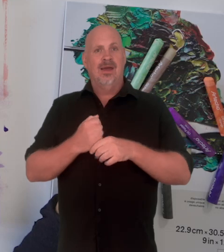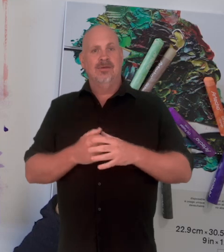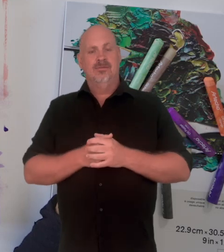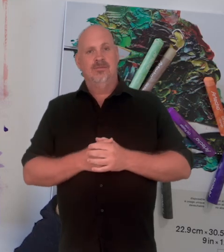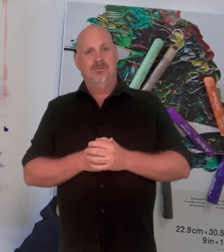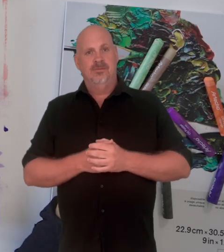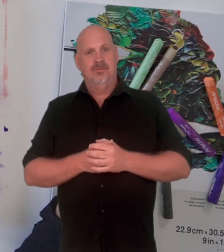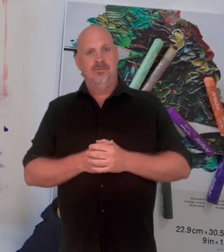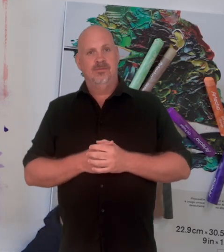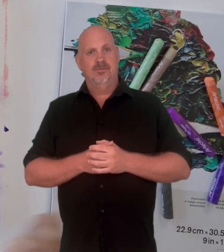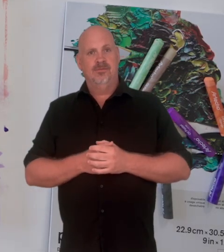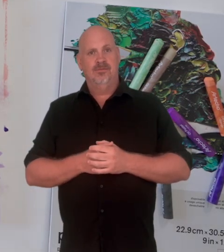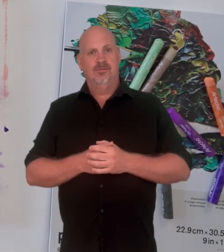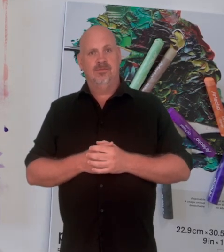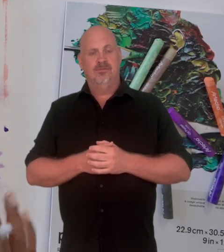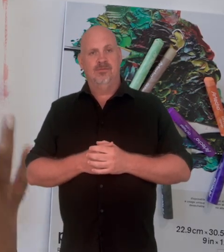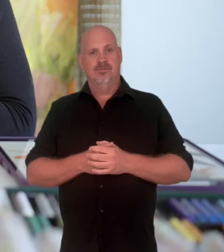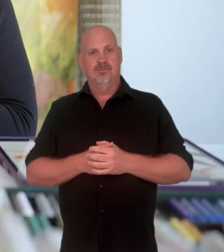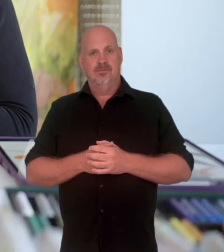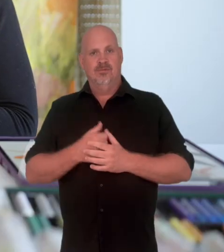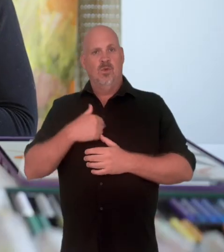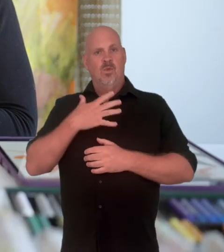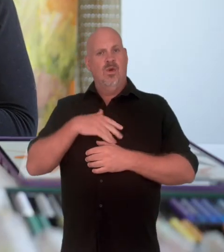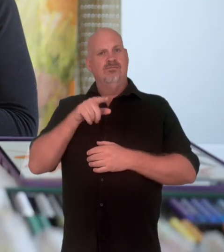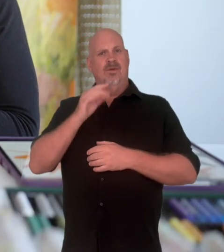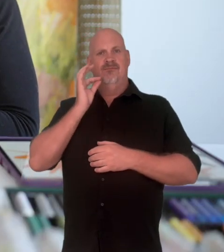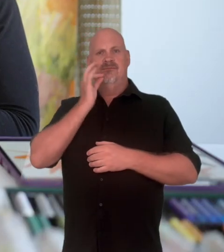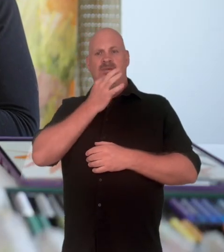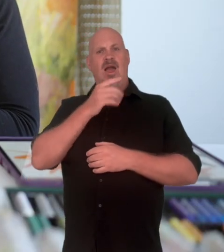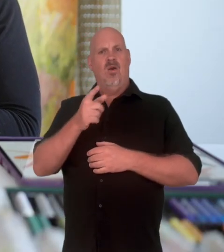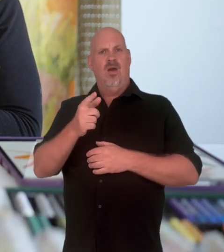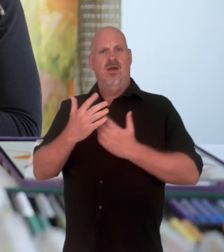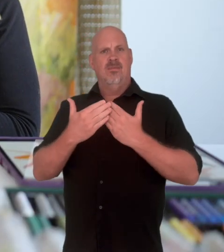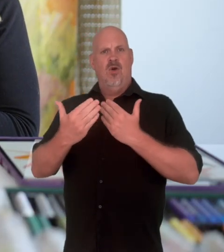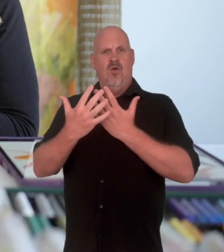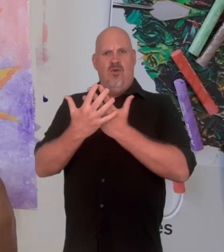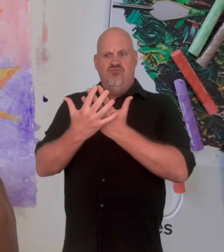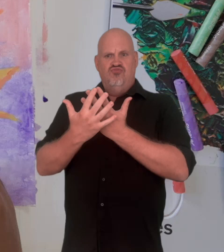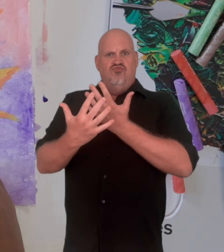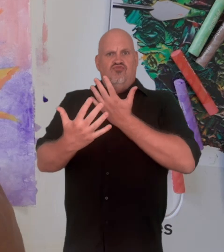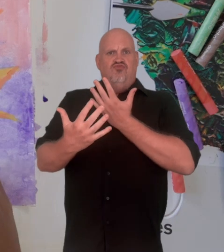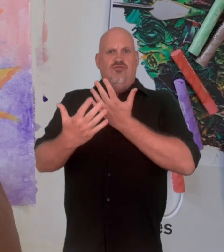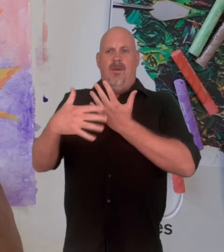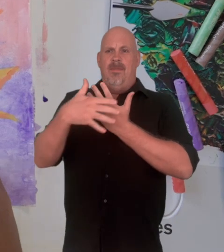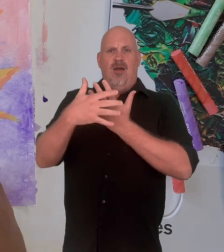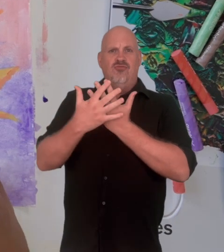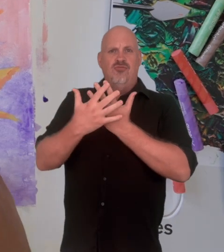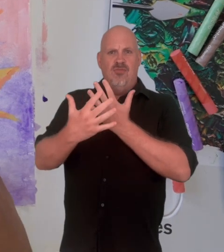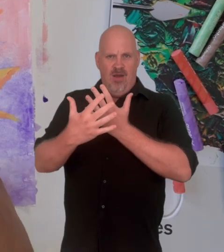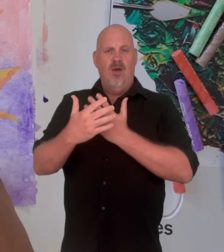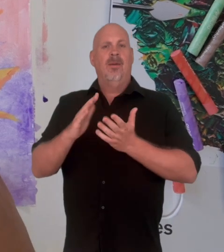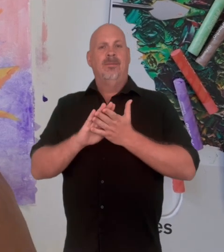gray. We want this flower to stand out a little bit from the background. So we're just going